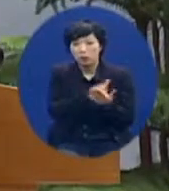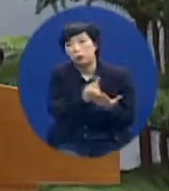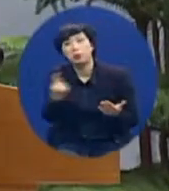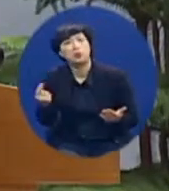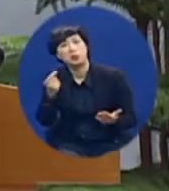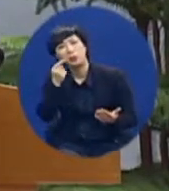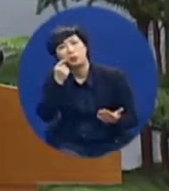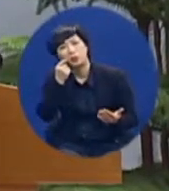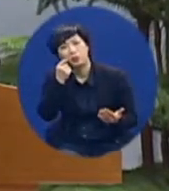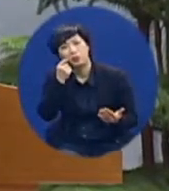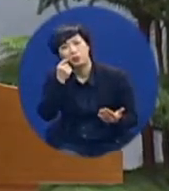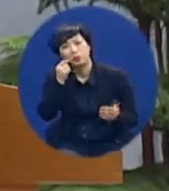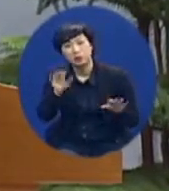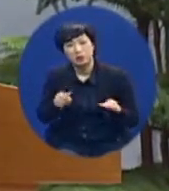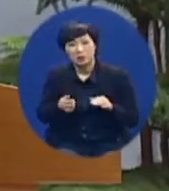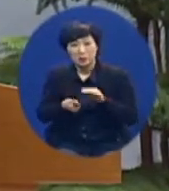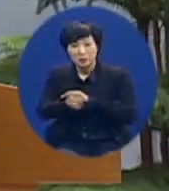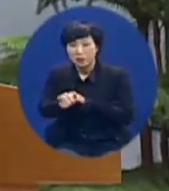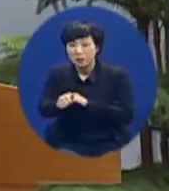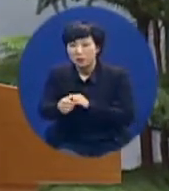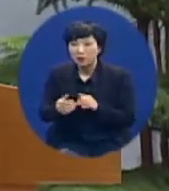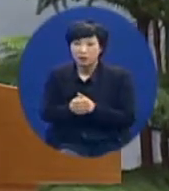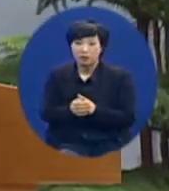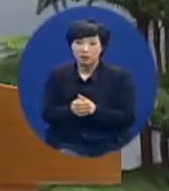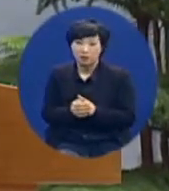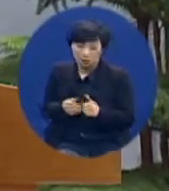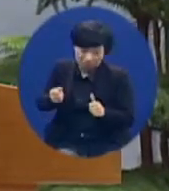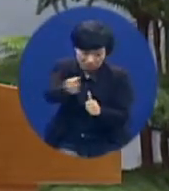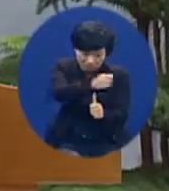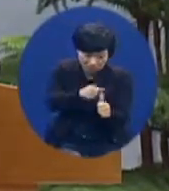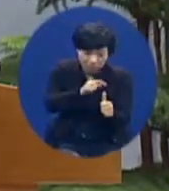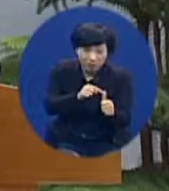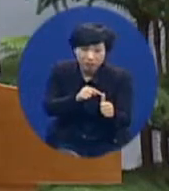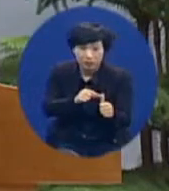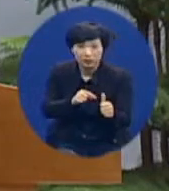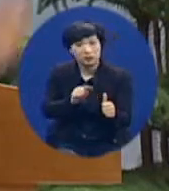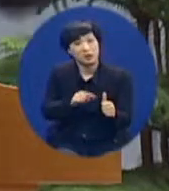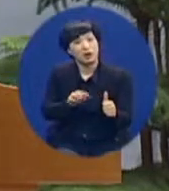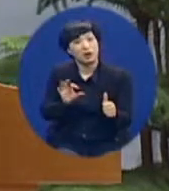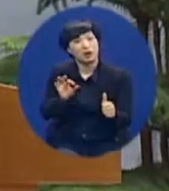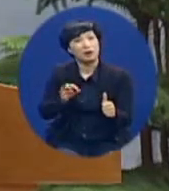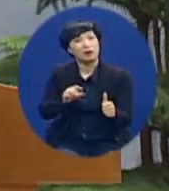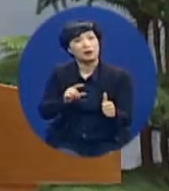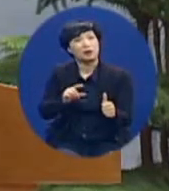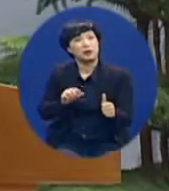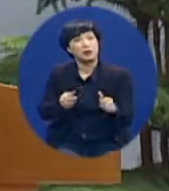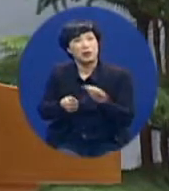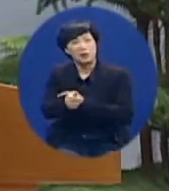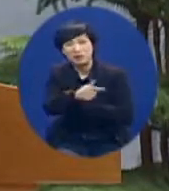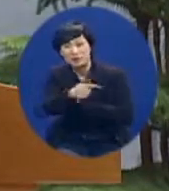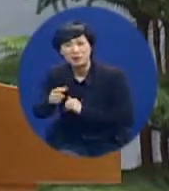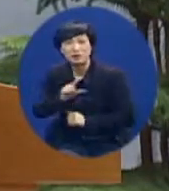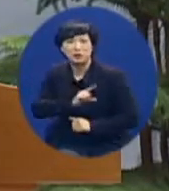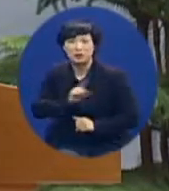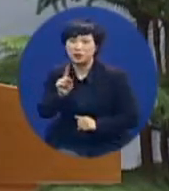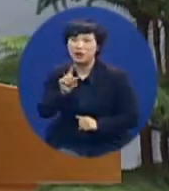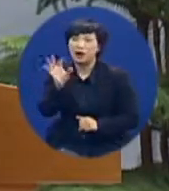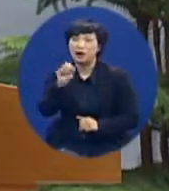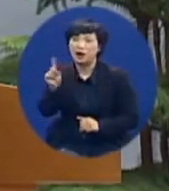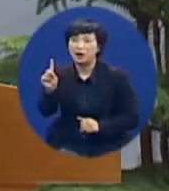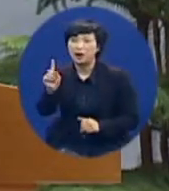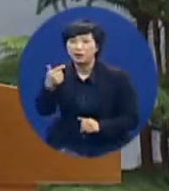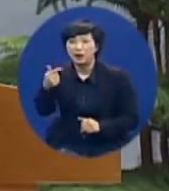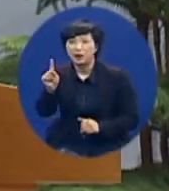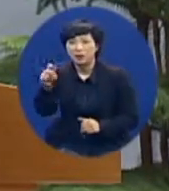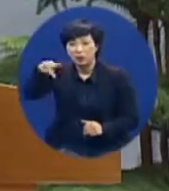devil. Have you ever heard about anyone who escaped from a huge snake such as an